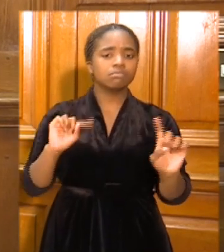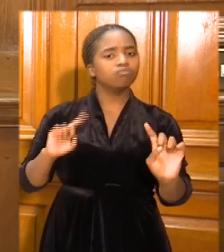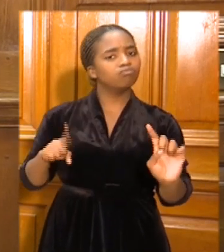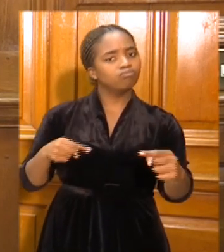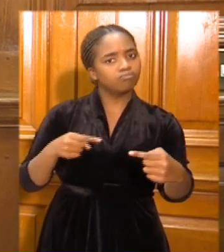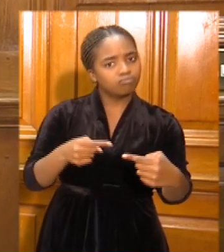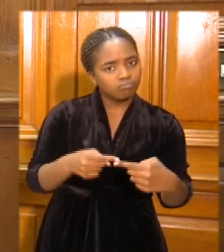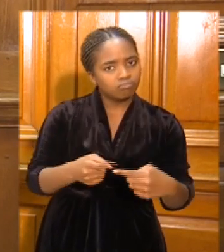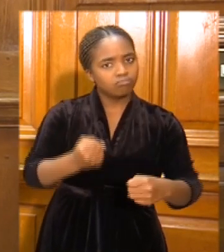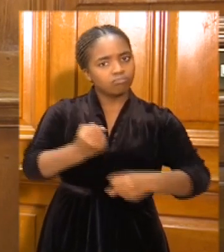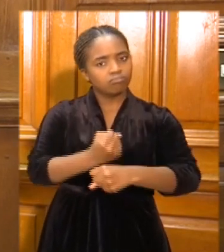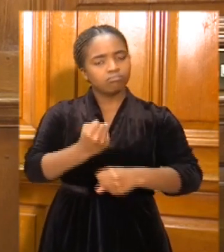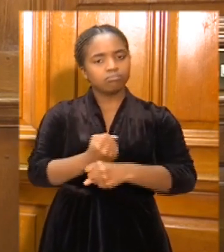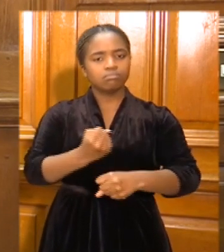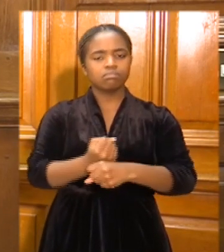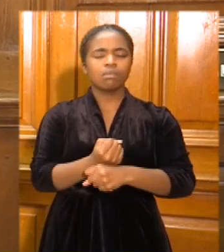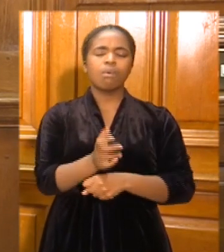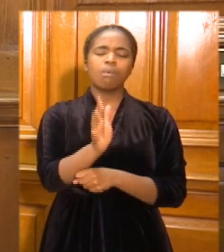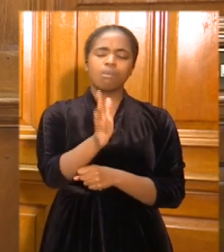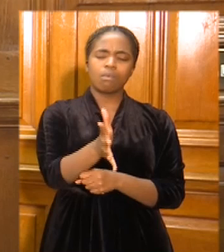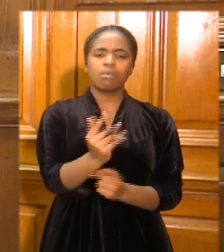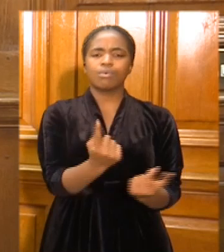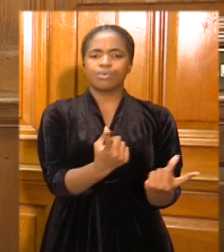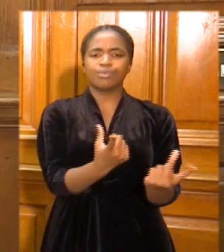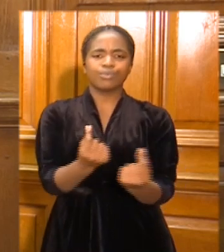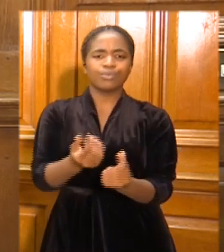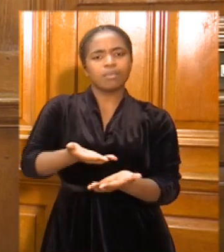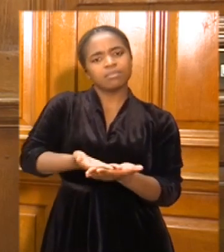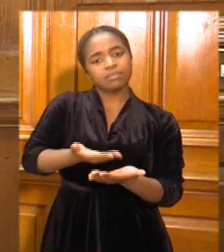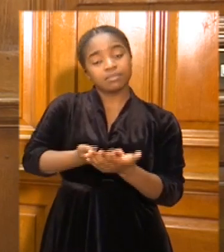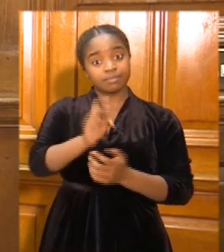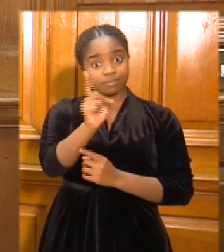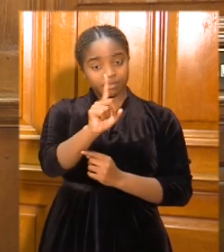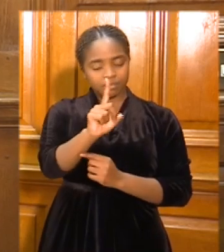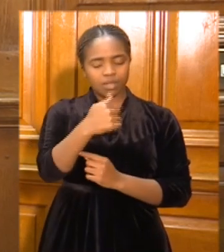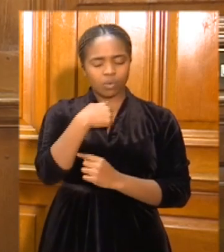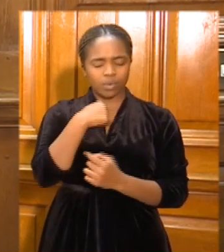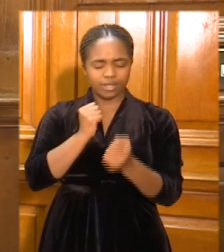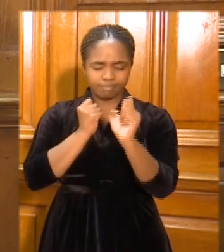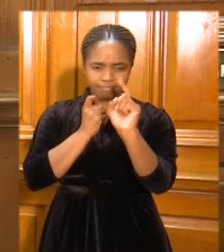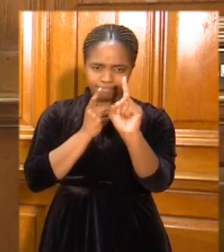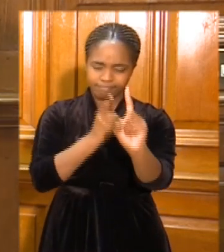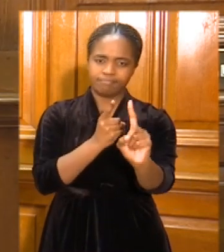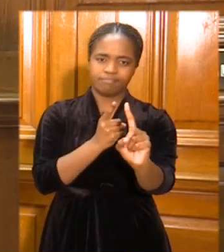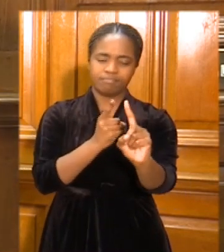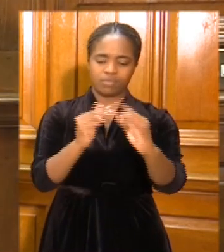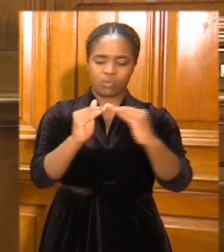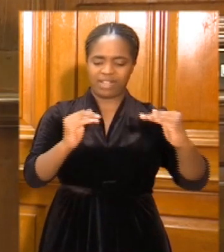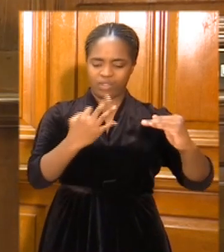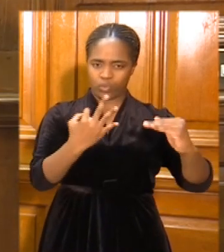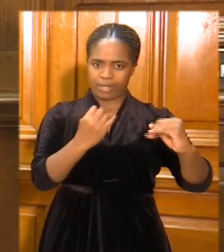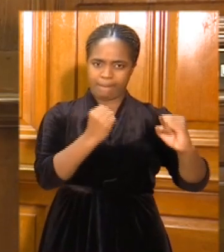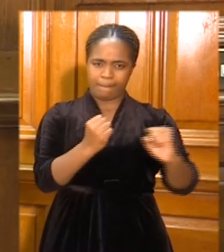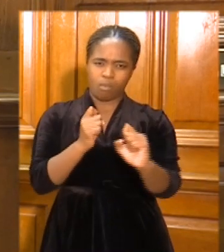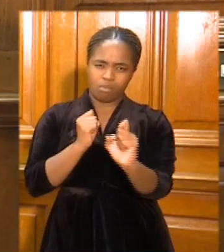our efforts, it will be possible, and we are aiming for this, to